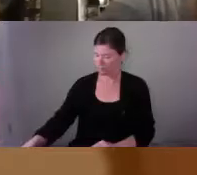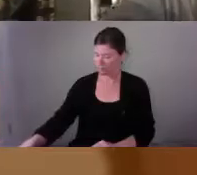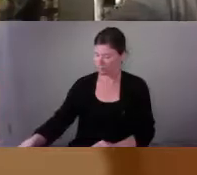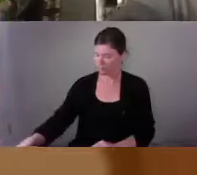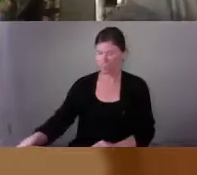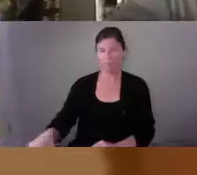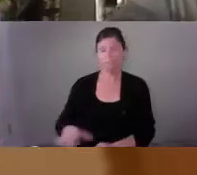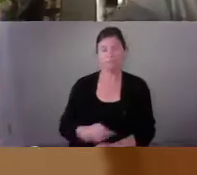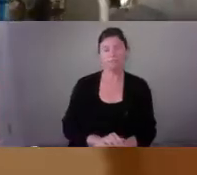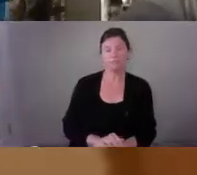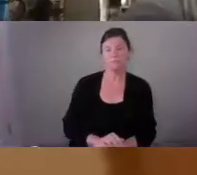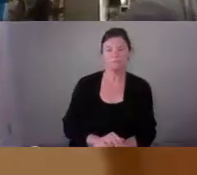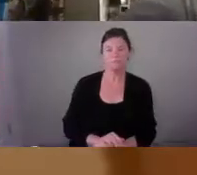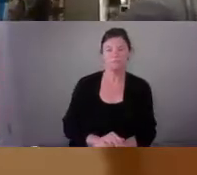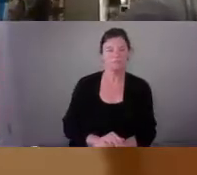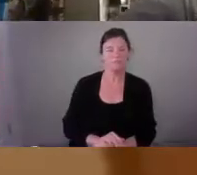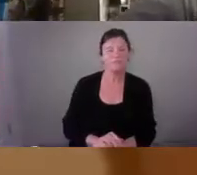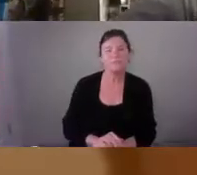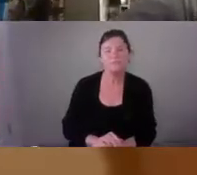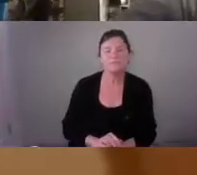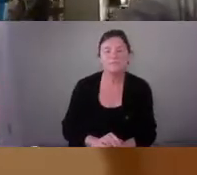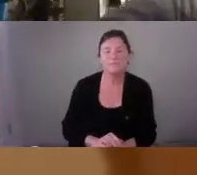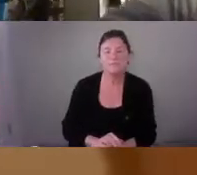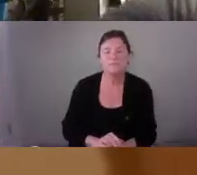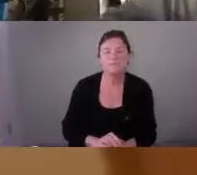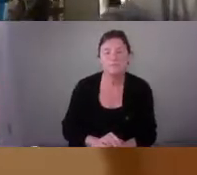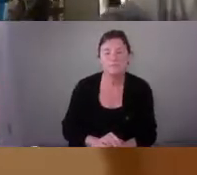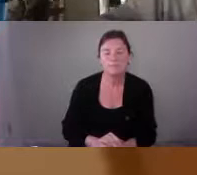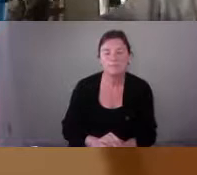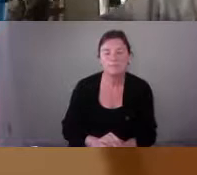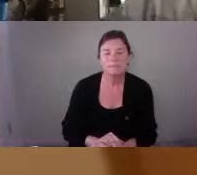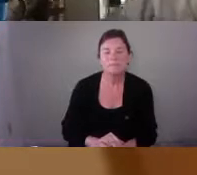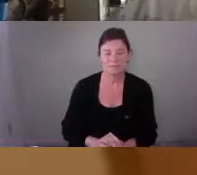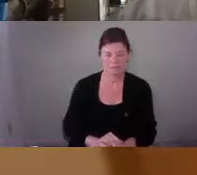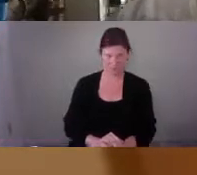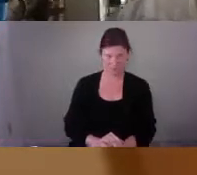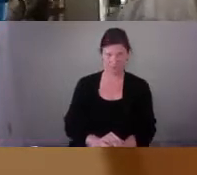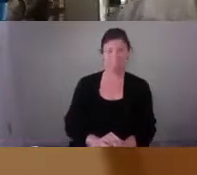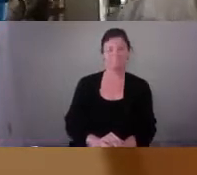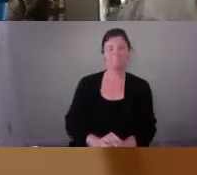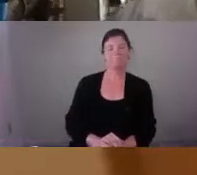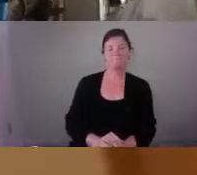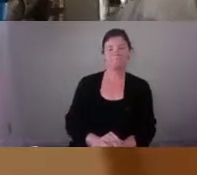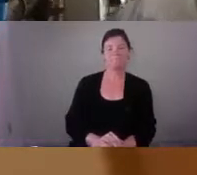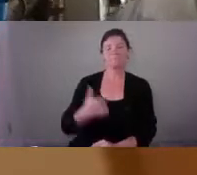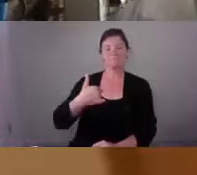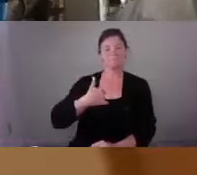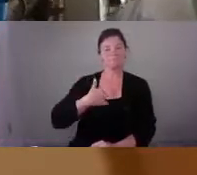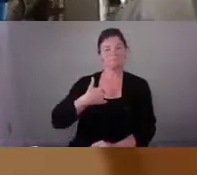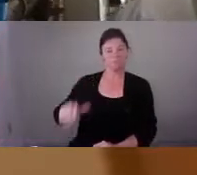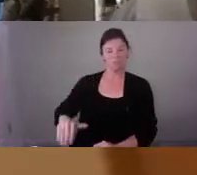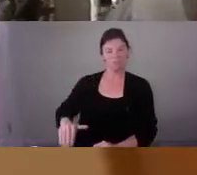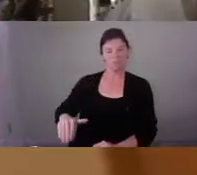Sabrina Richmond, I grew up in Petersburg, Alaska. kid,